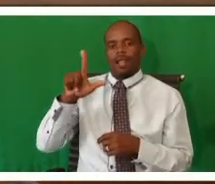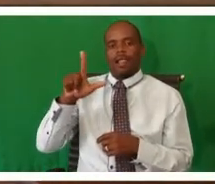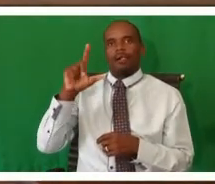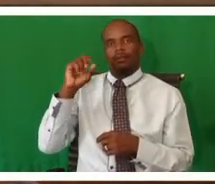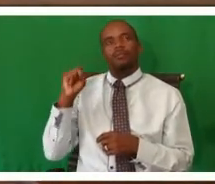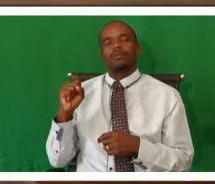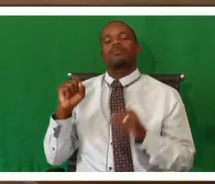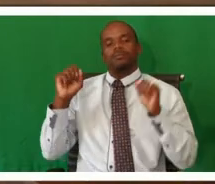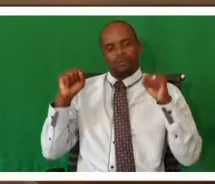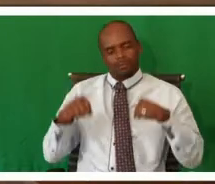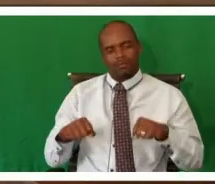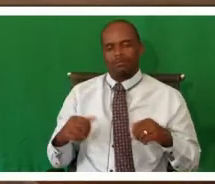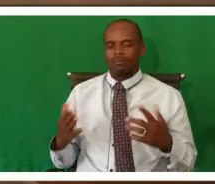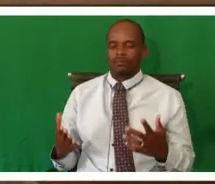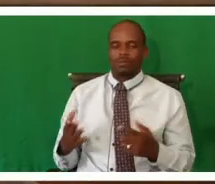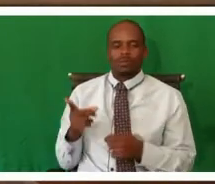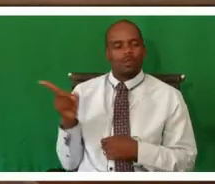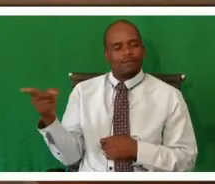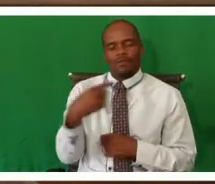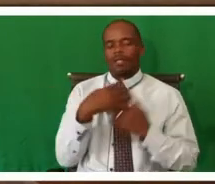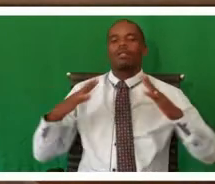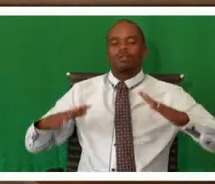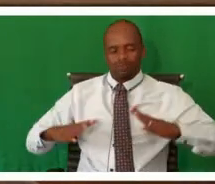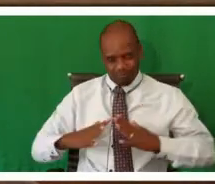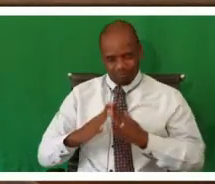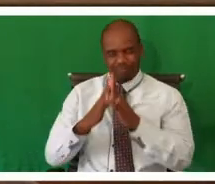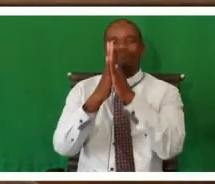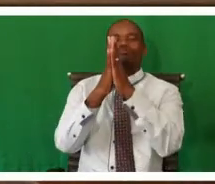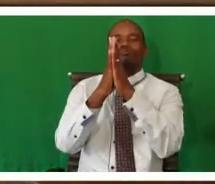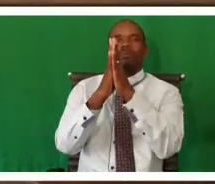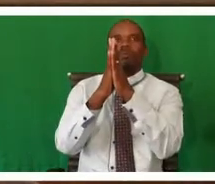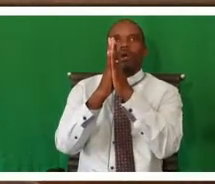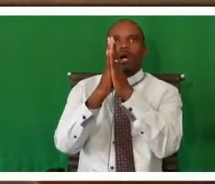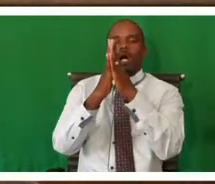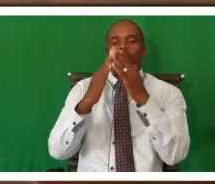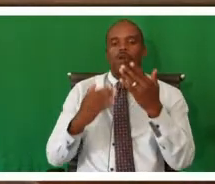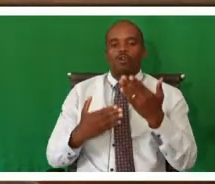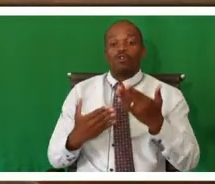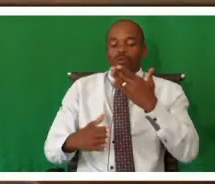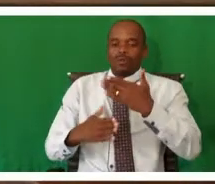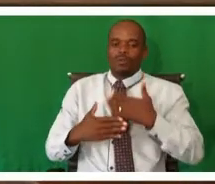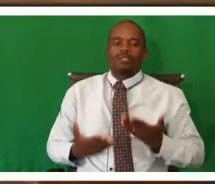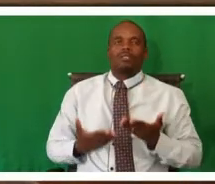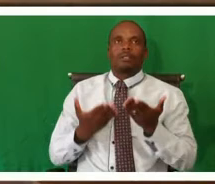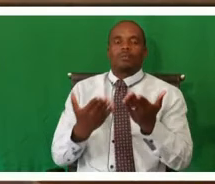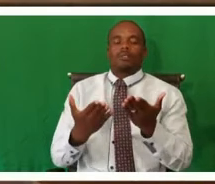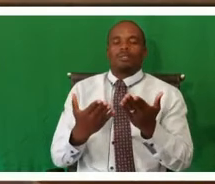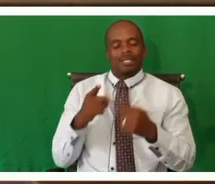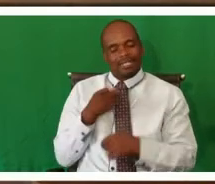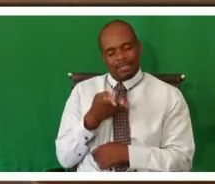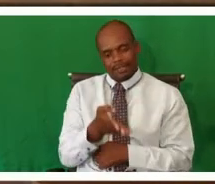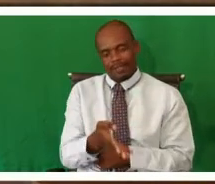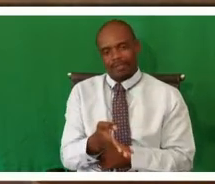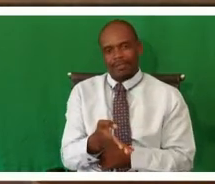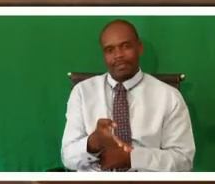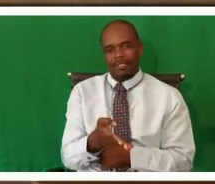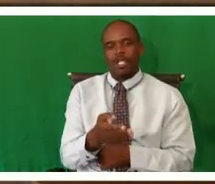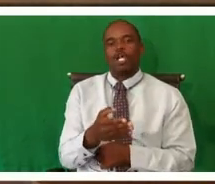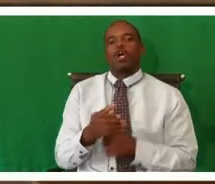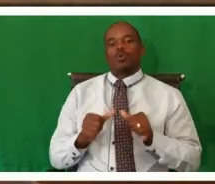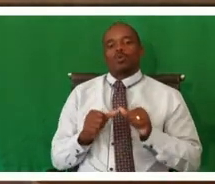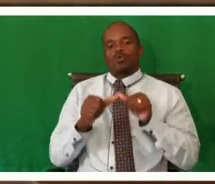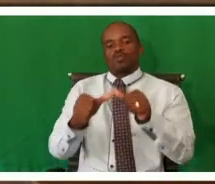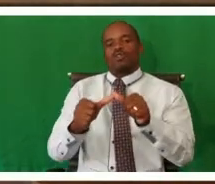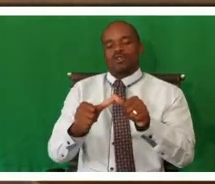Indeed, we are united by the purpose to serve, and this we continue to